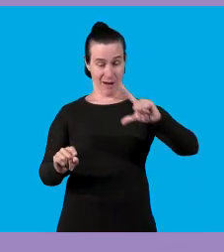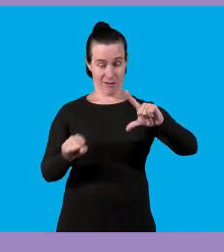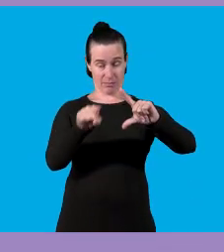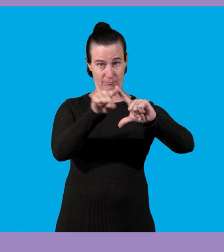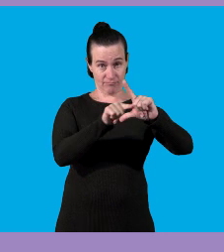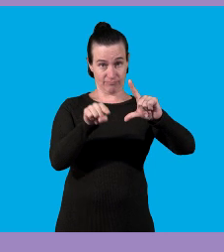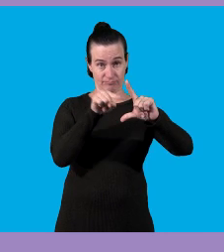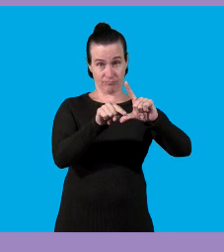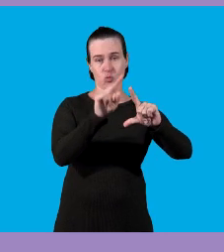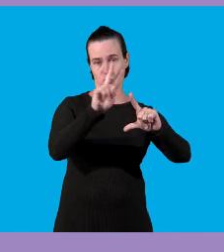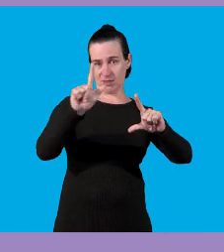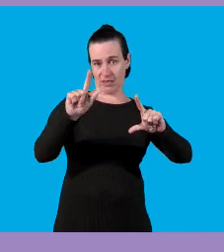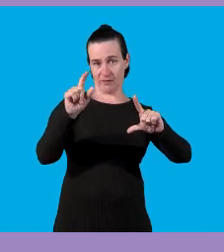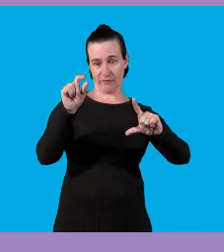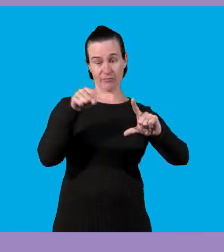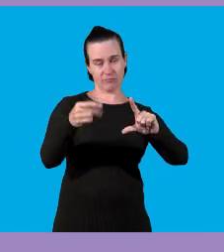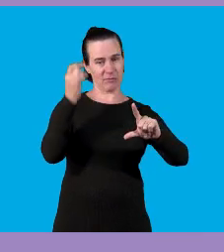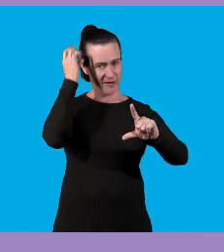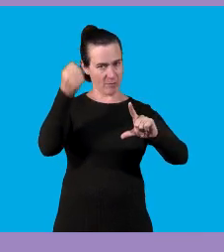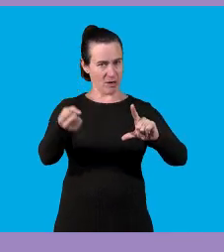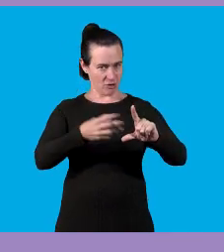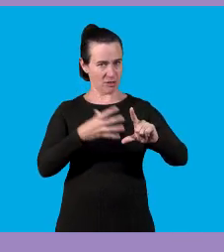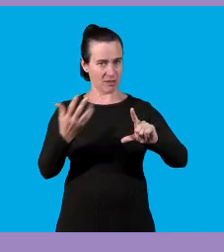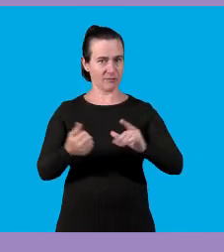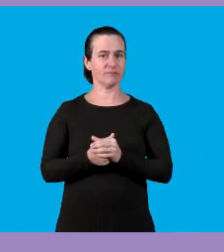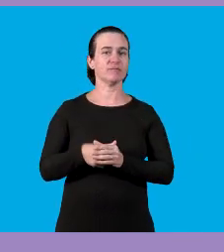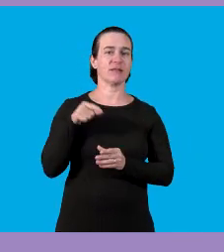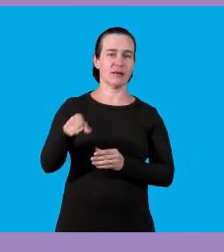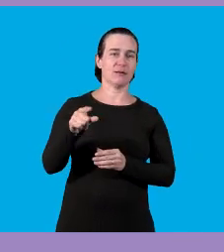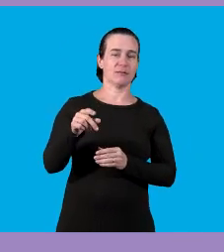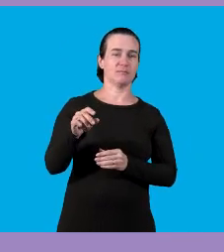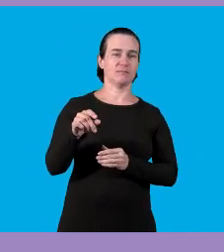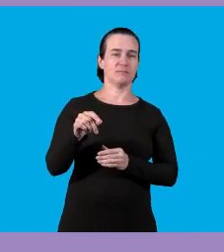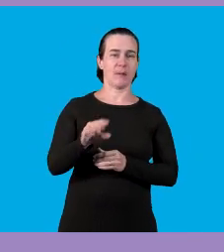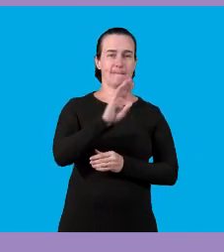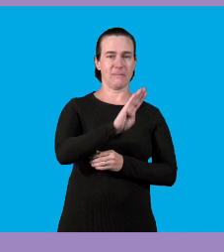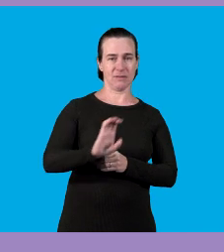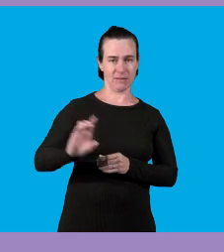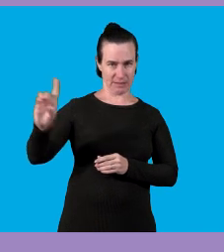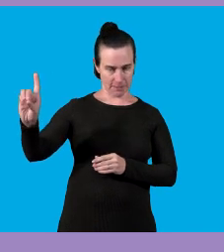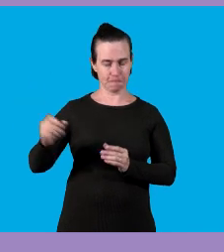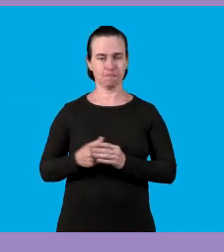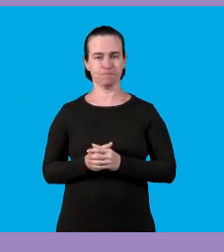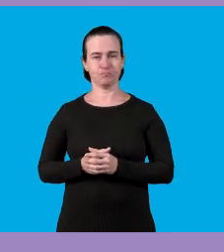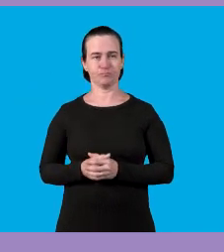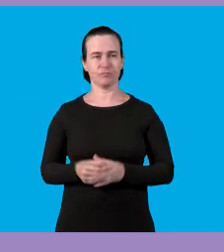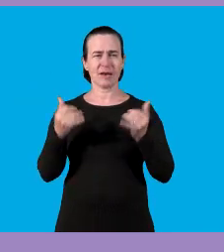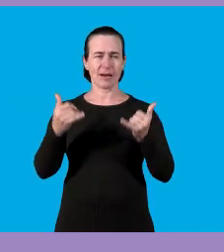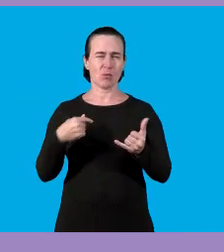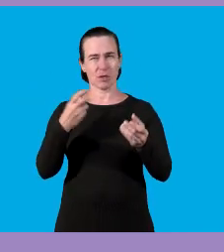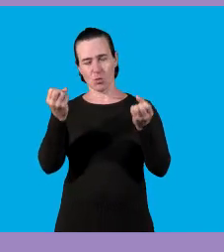27, and triangle BCD. All right, now let's go into our